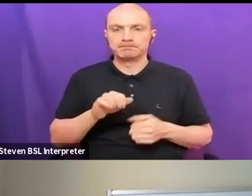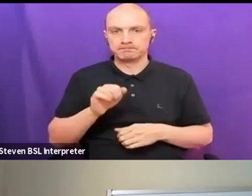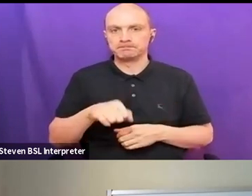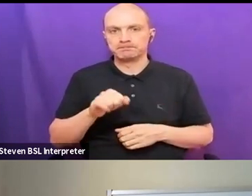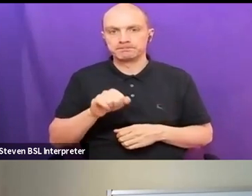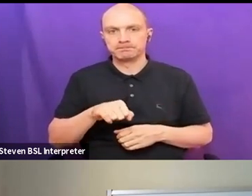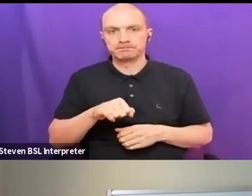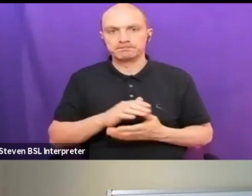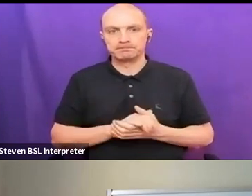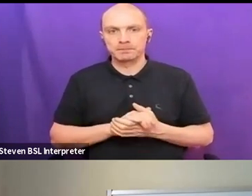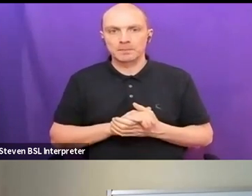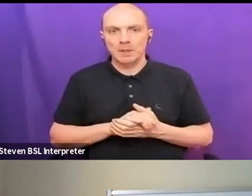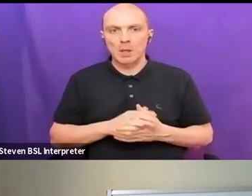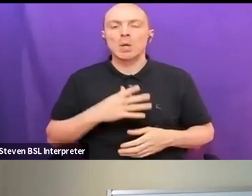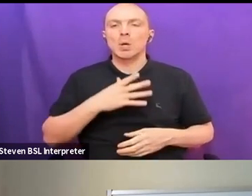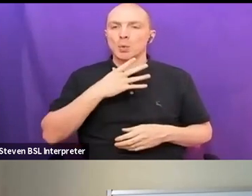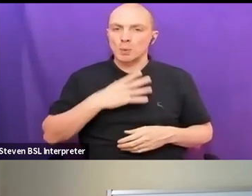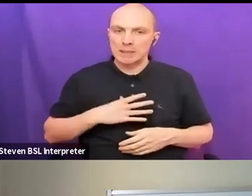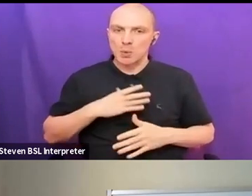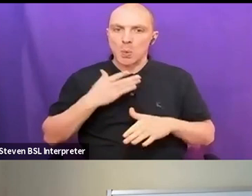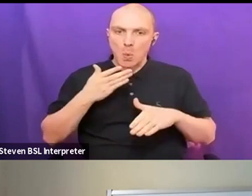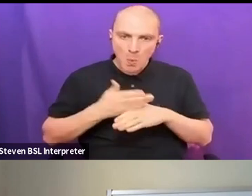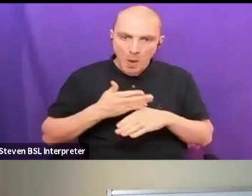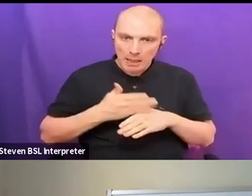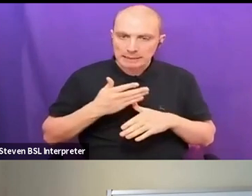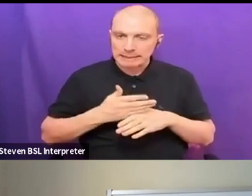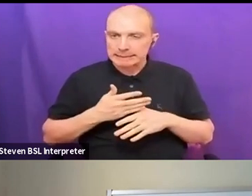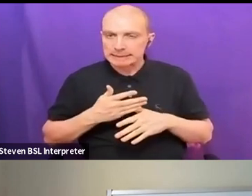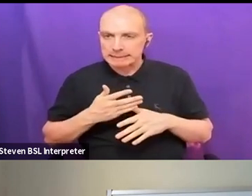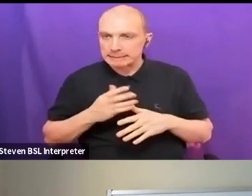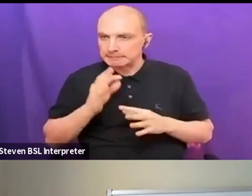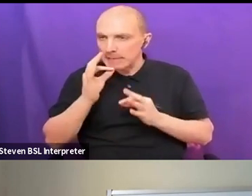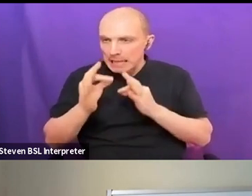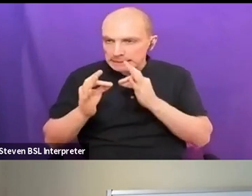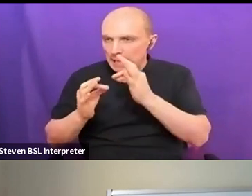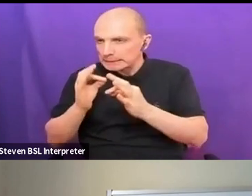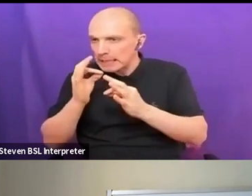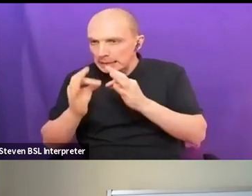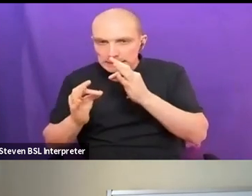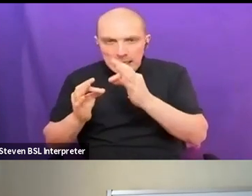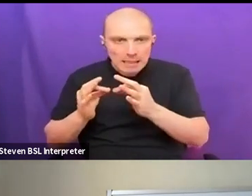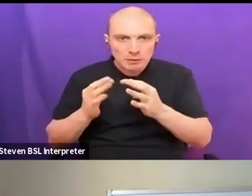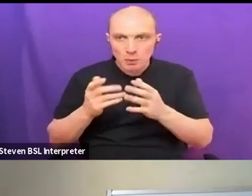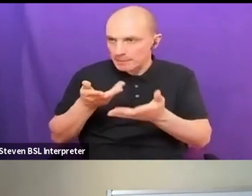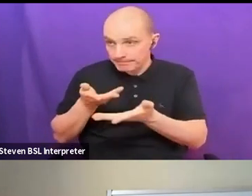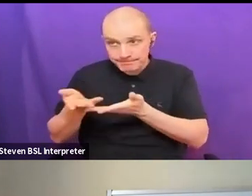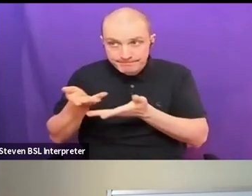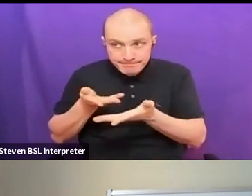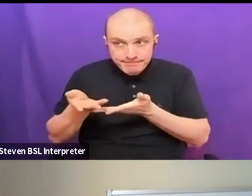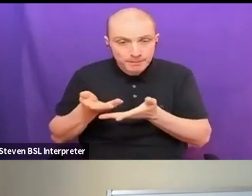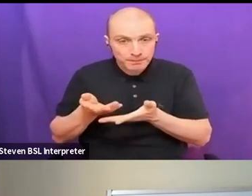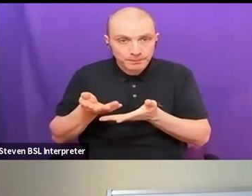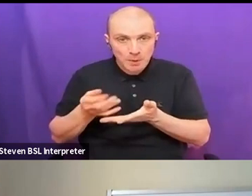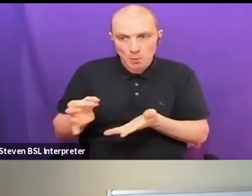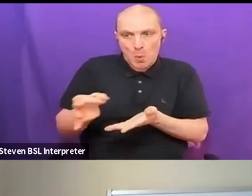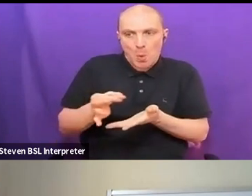Ultimately, these things need to be teased out very much, as I said before, at a local level when you're developing plans for what you're trying to do. But I think